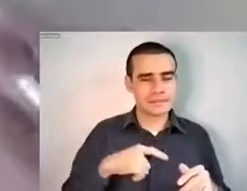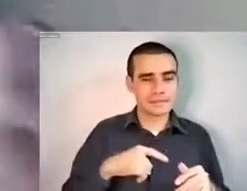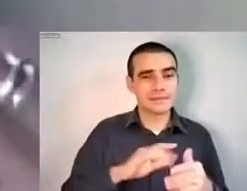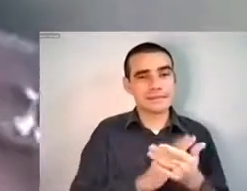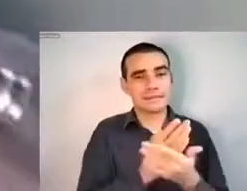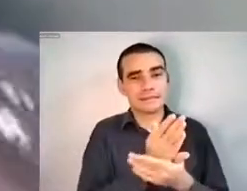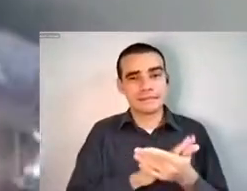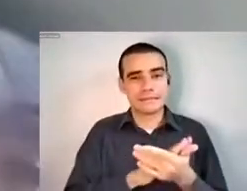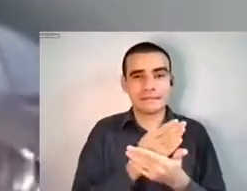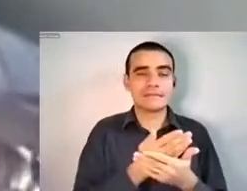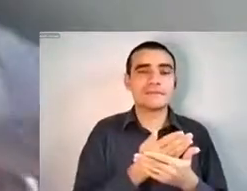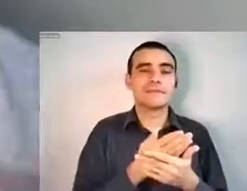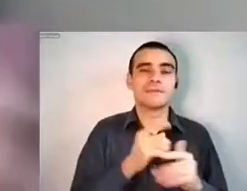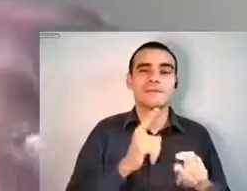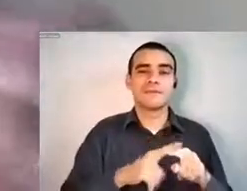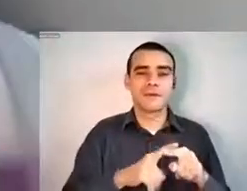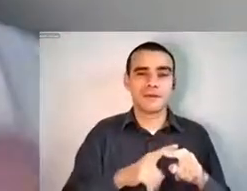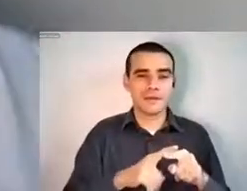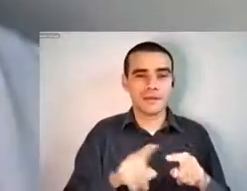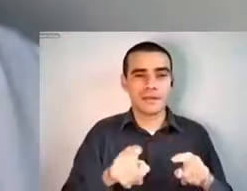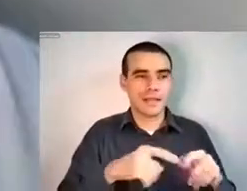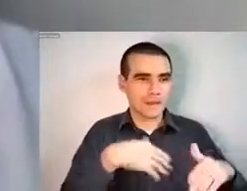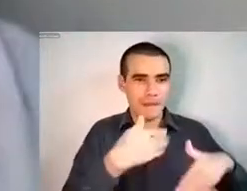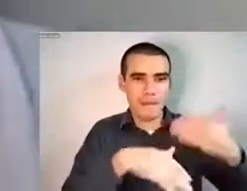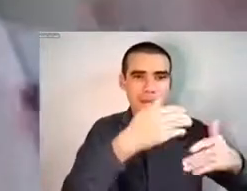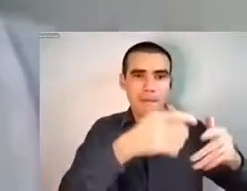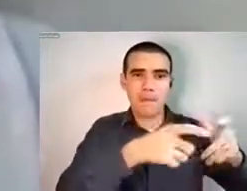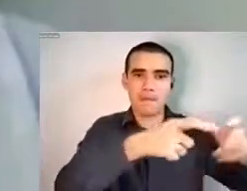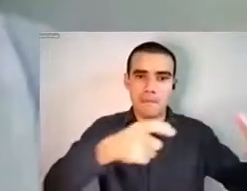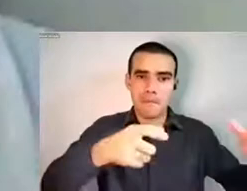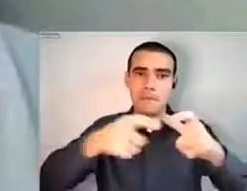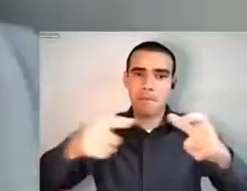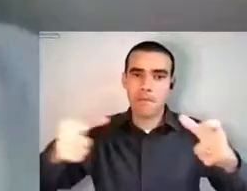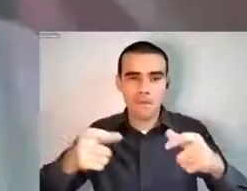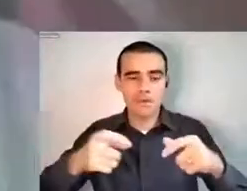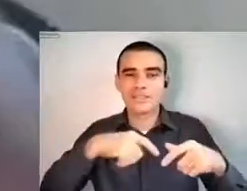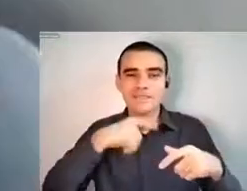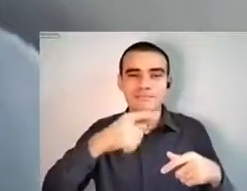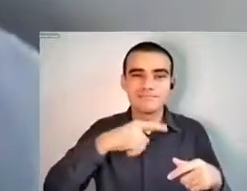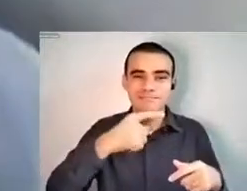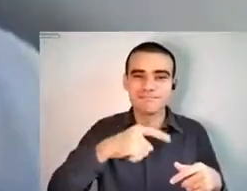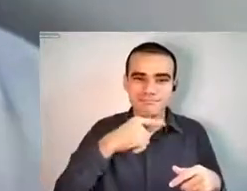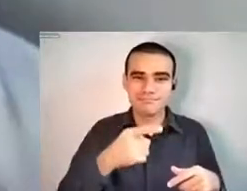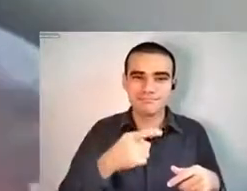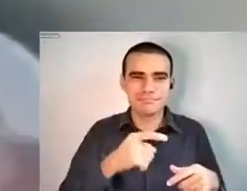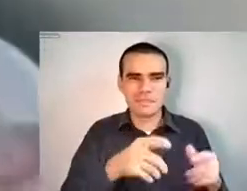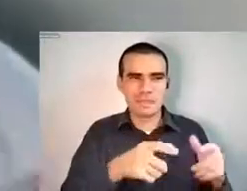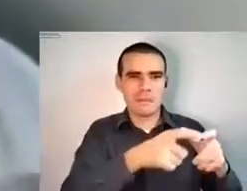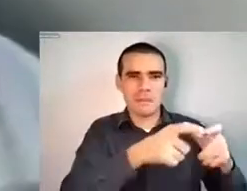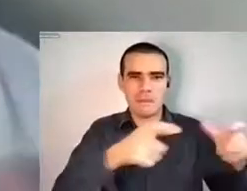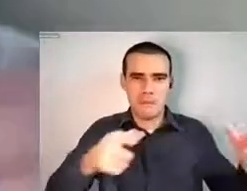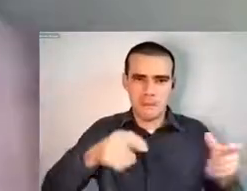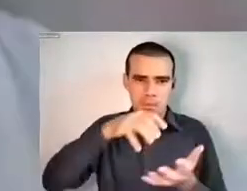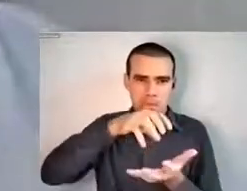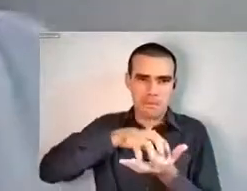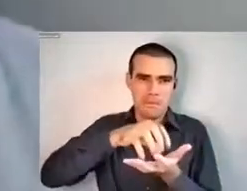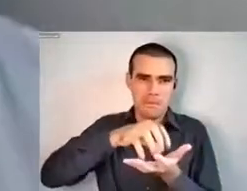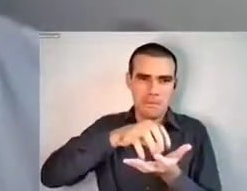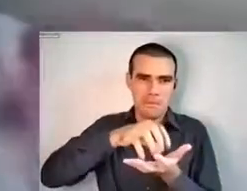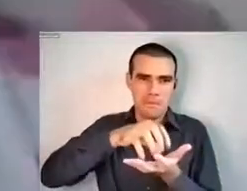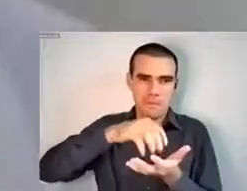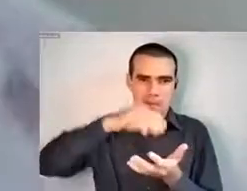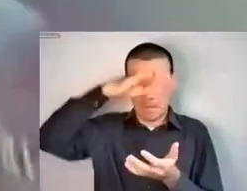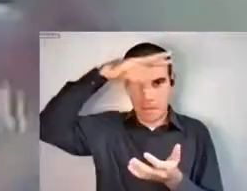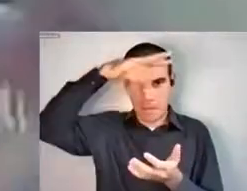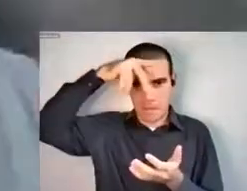We cannot guarantee the development of these municipalities and to put a brake on the development needing to come